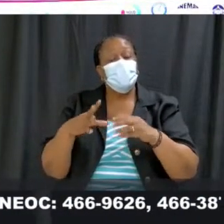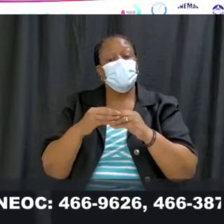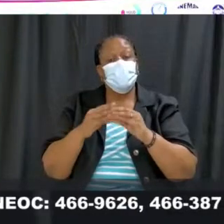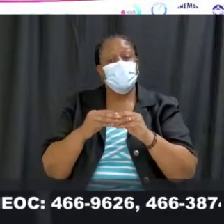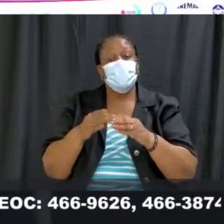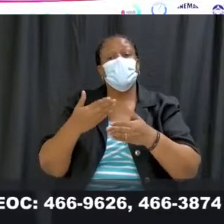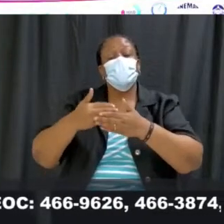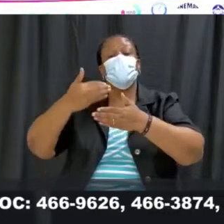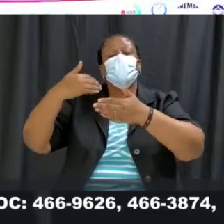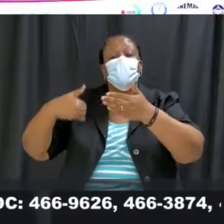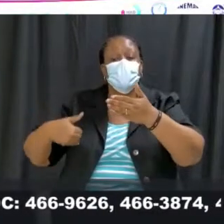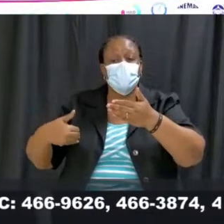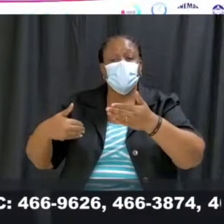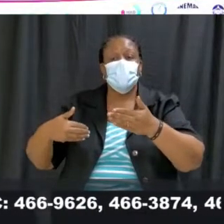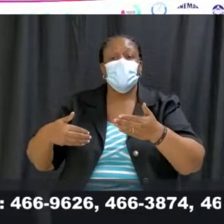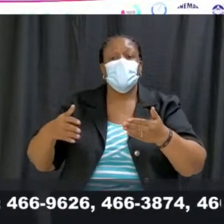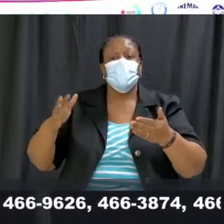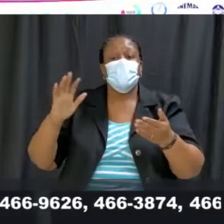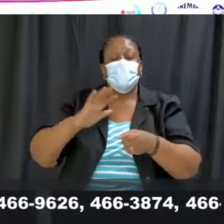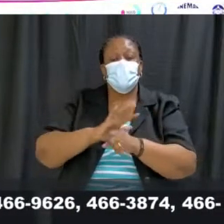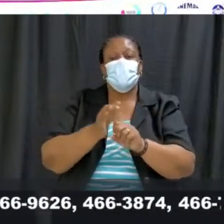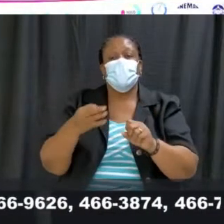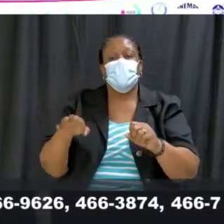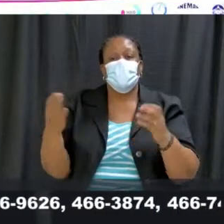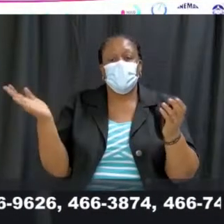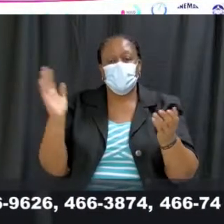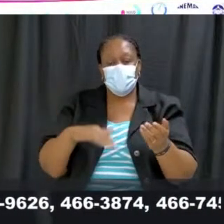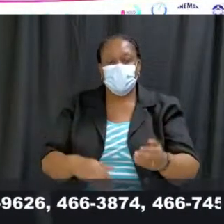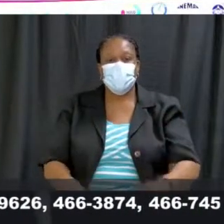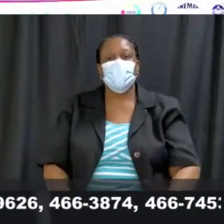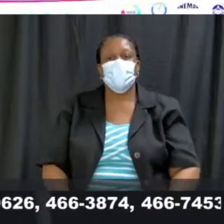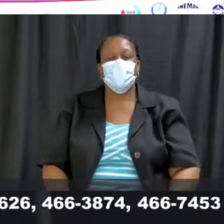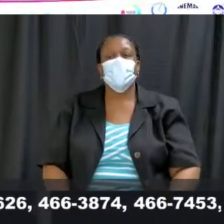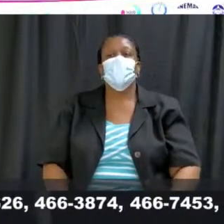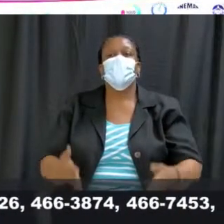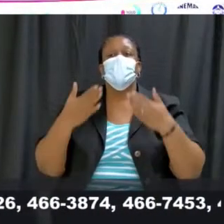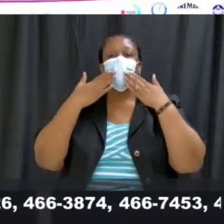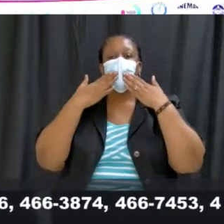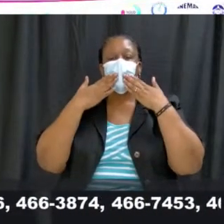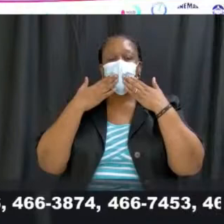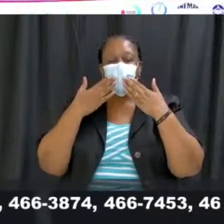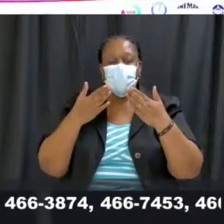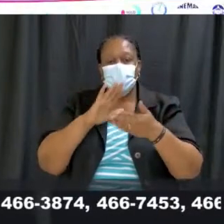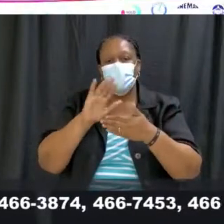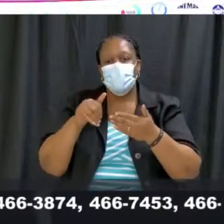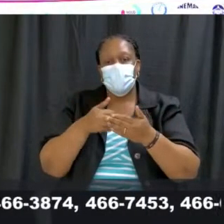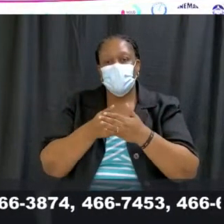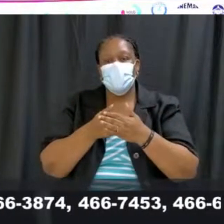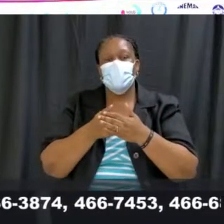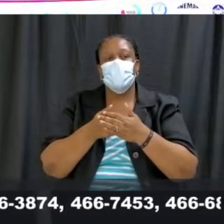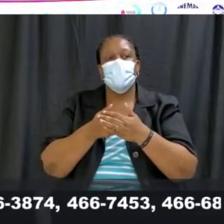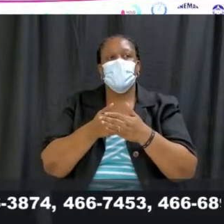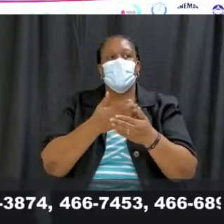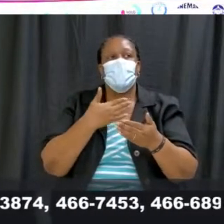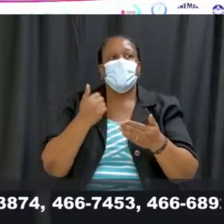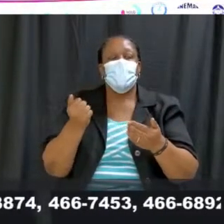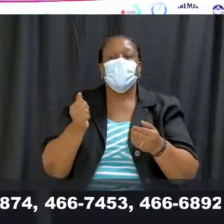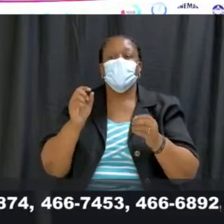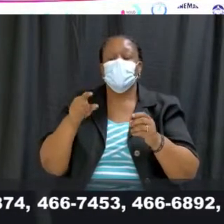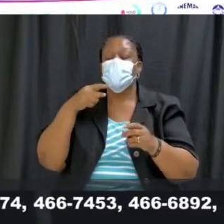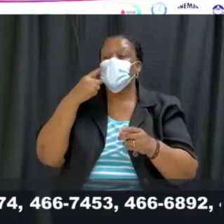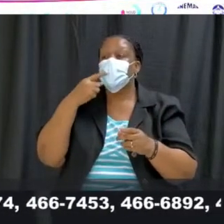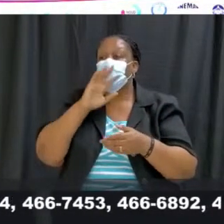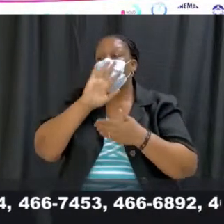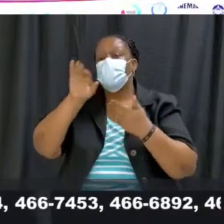So it has been a long haul, but nonetheless, it has been worth it. It has been worth it to keep you informed